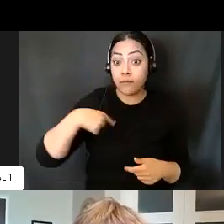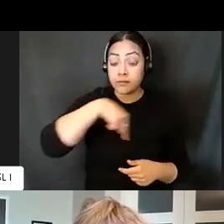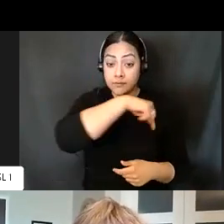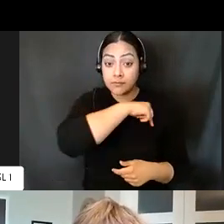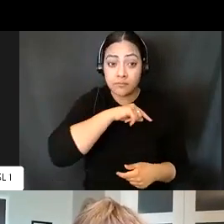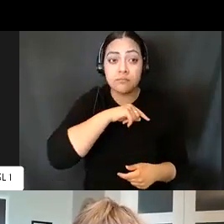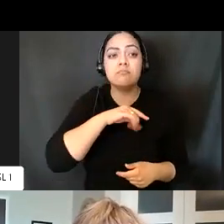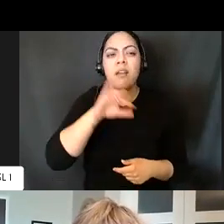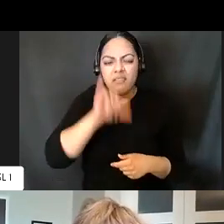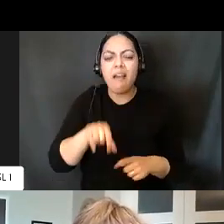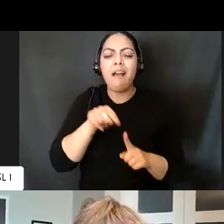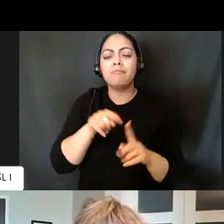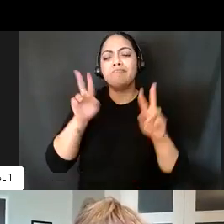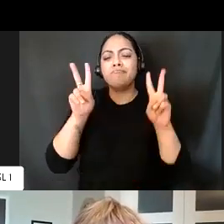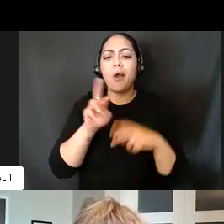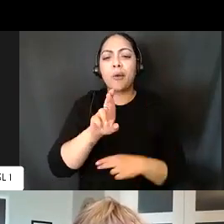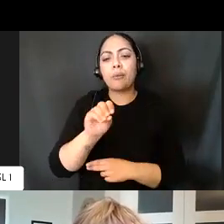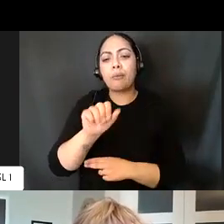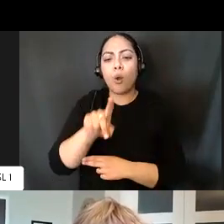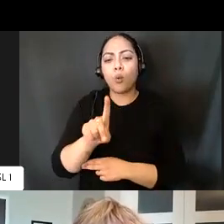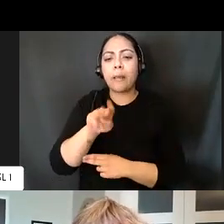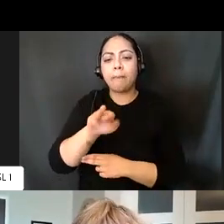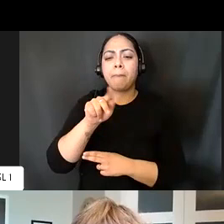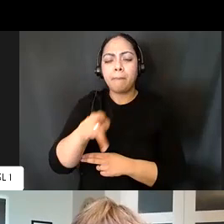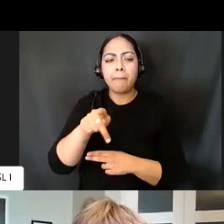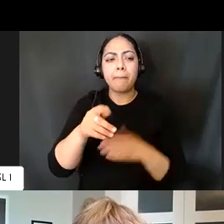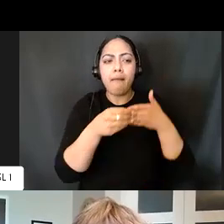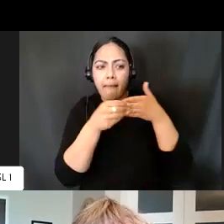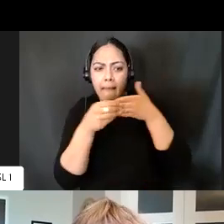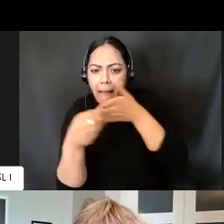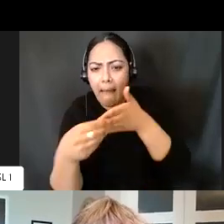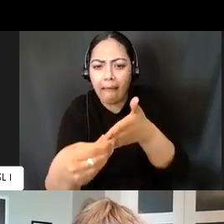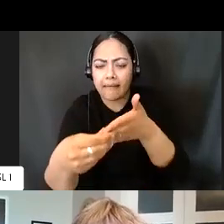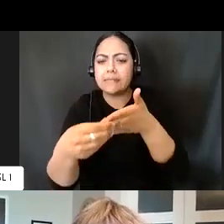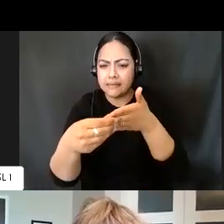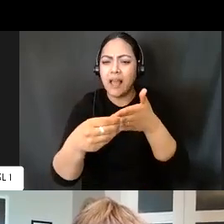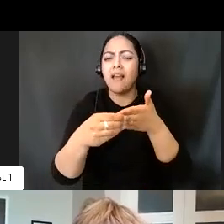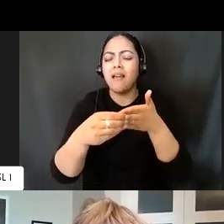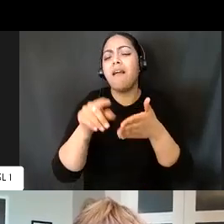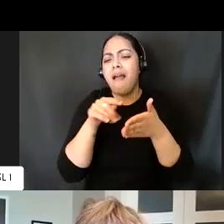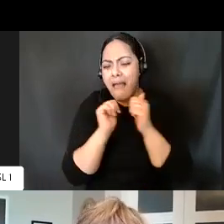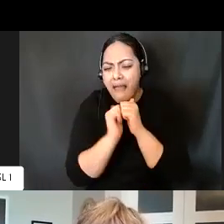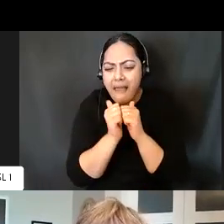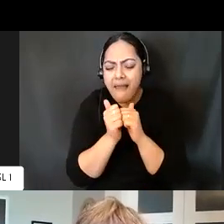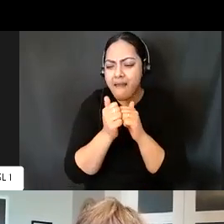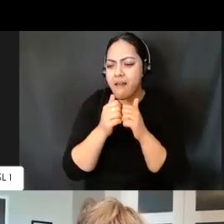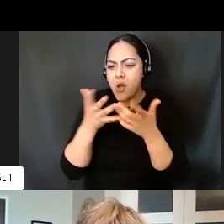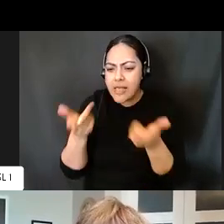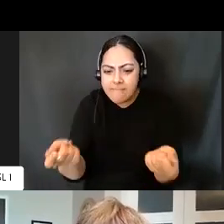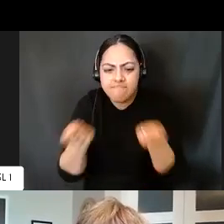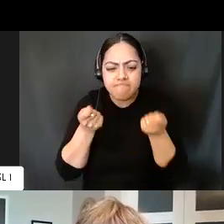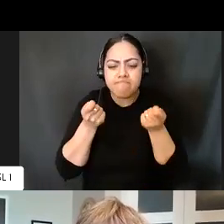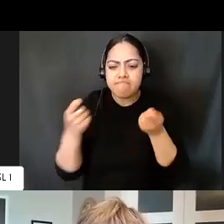abuse prevention. As I mentioned, this is part of that larger pan-Canadian strategy about